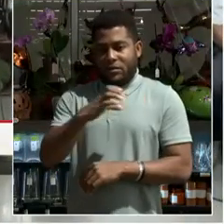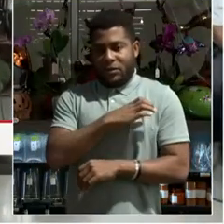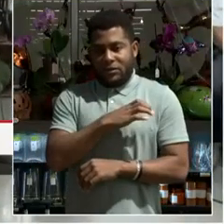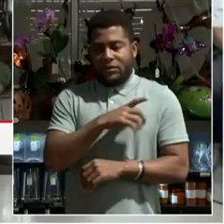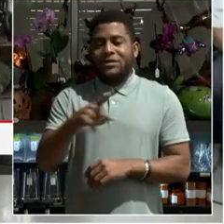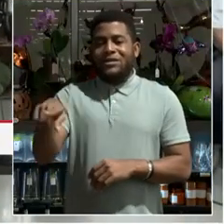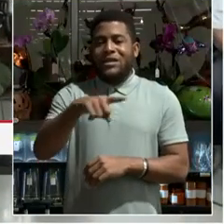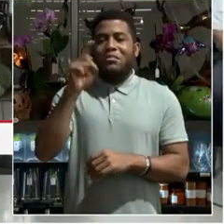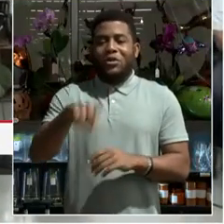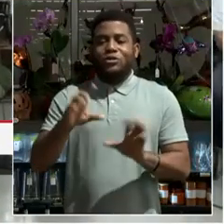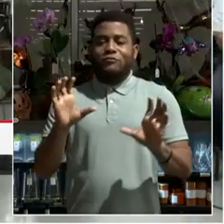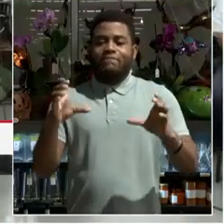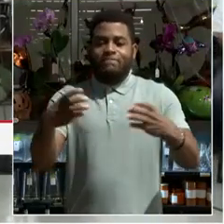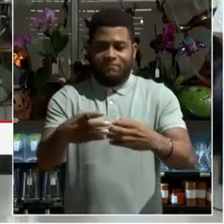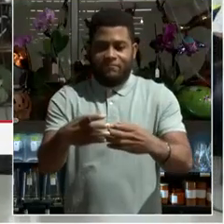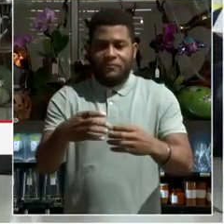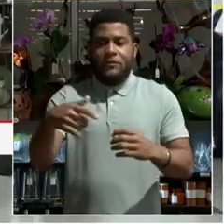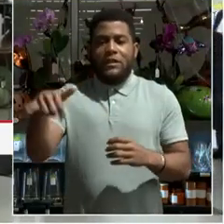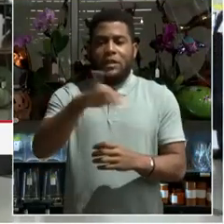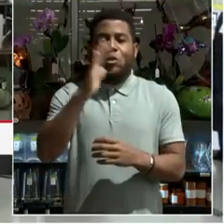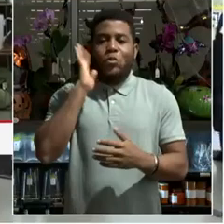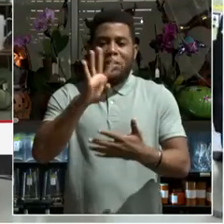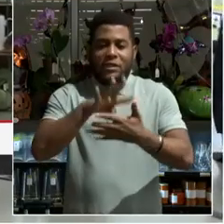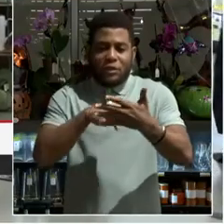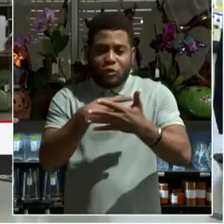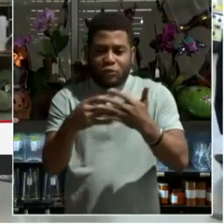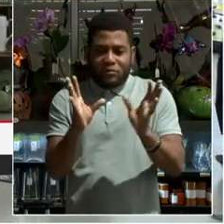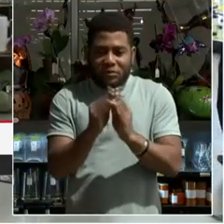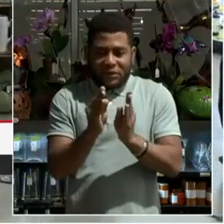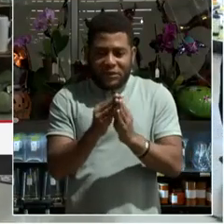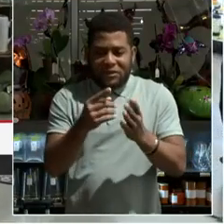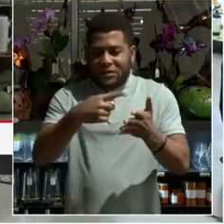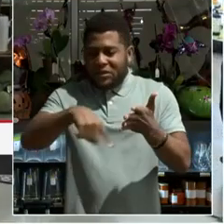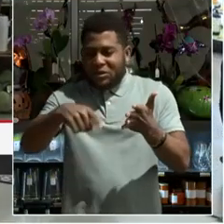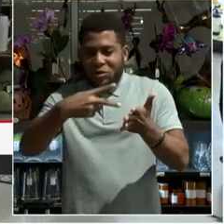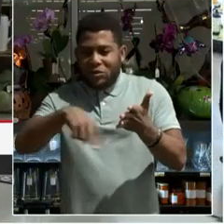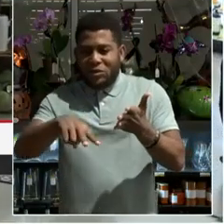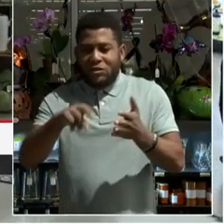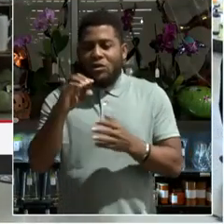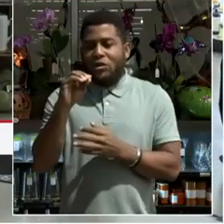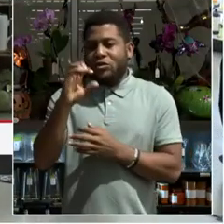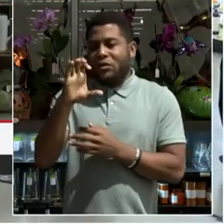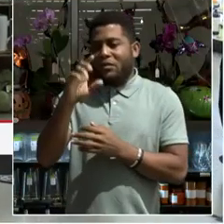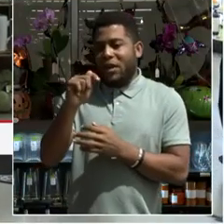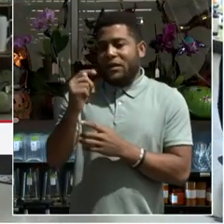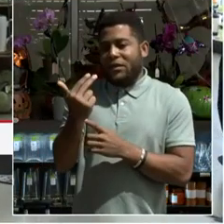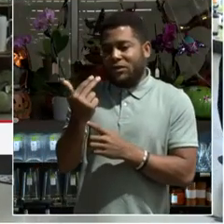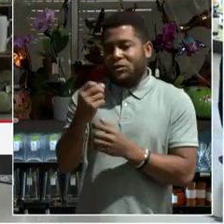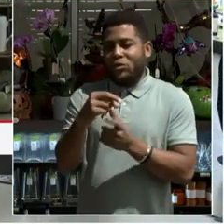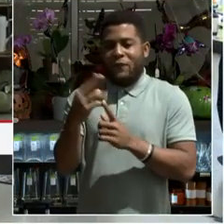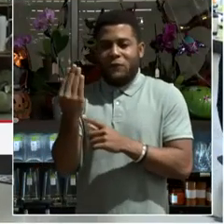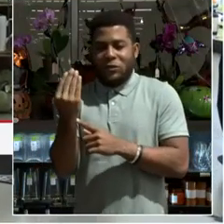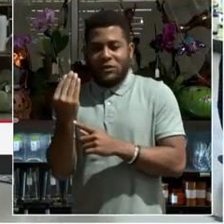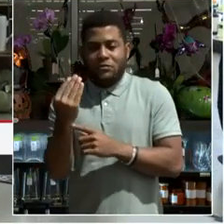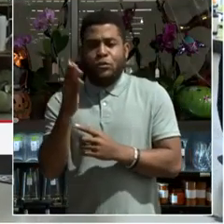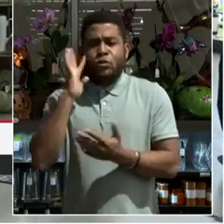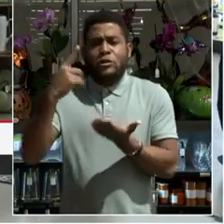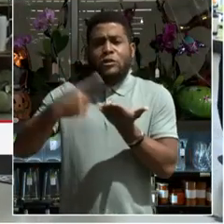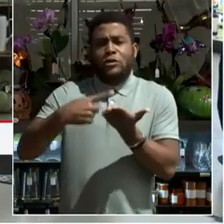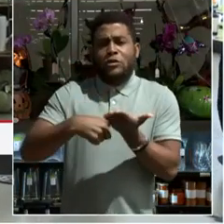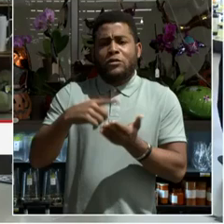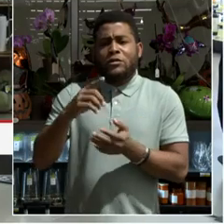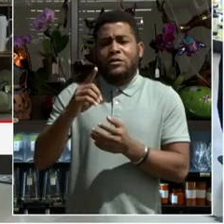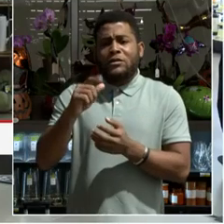scheduled meetings in the next week or so. I believe the dates are October 13th and 14th to discuss data related to both the